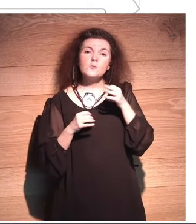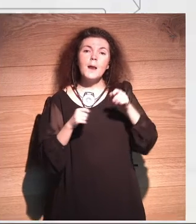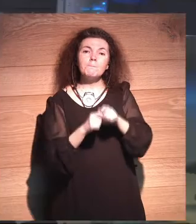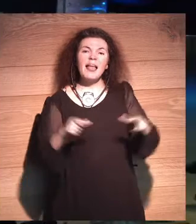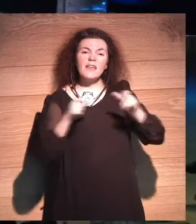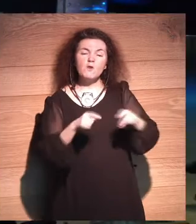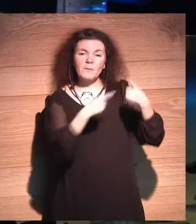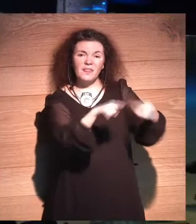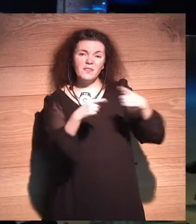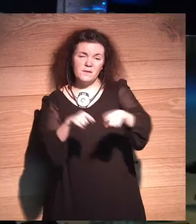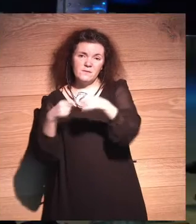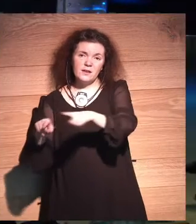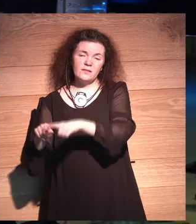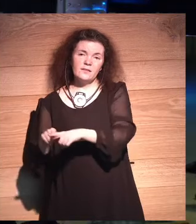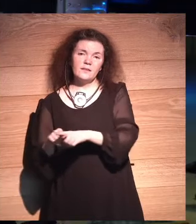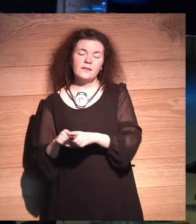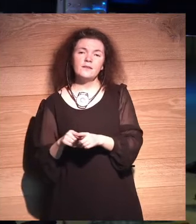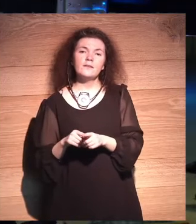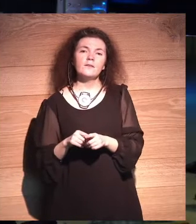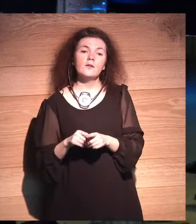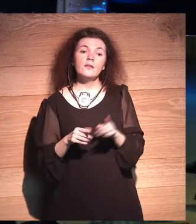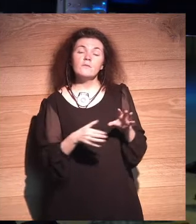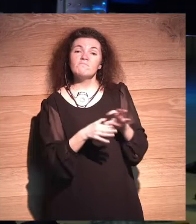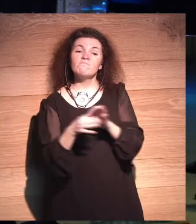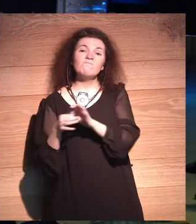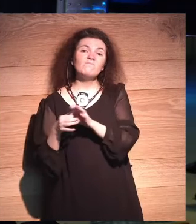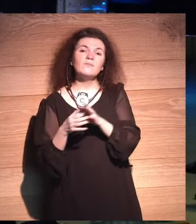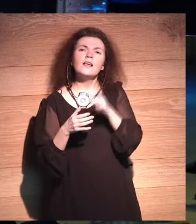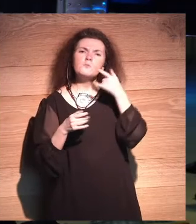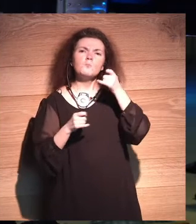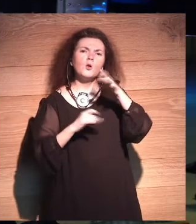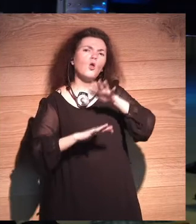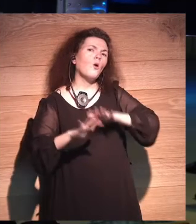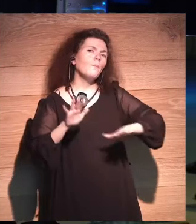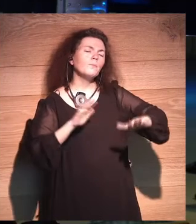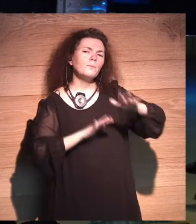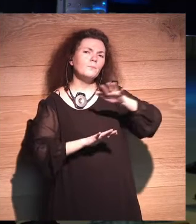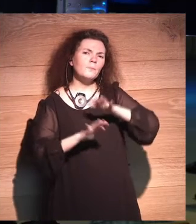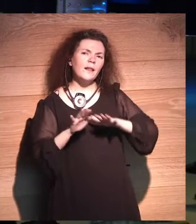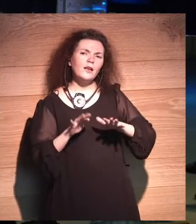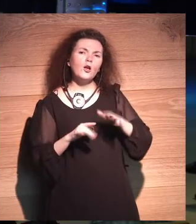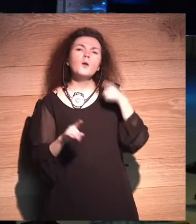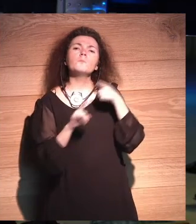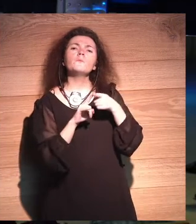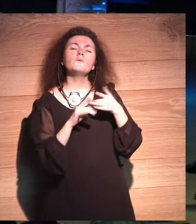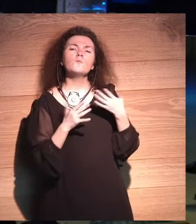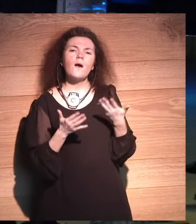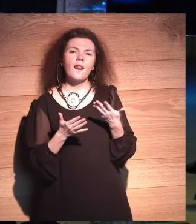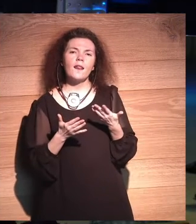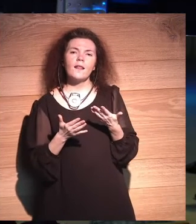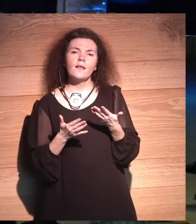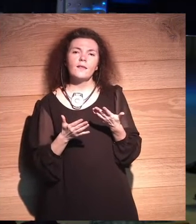together. This is a diagram of how it works, and you'll see it's fairly complex, but in which they're engaging 200,000